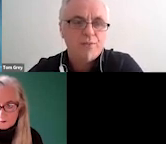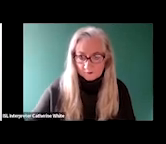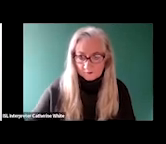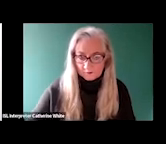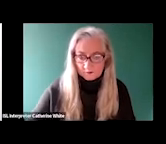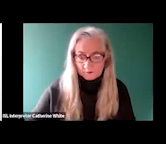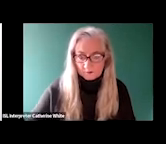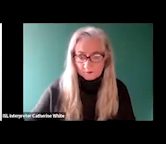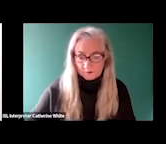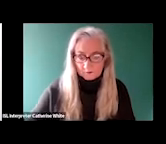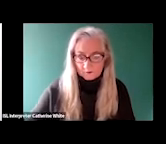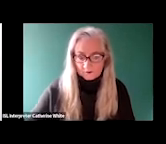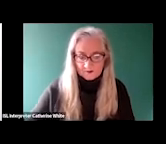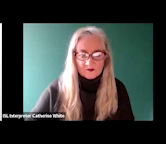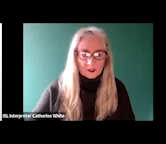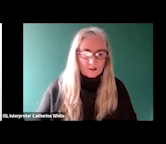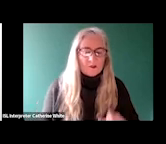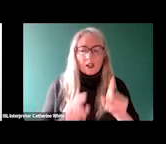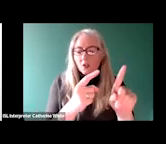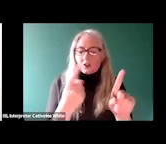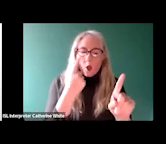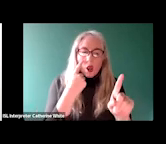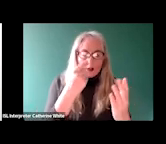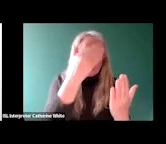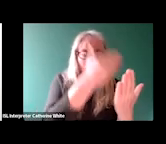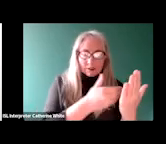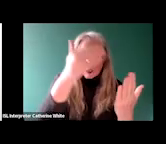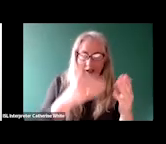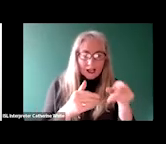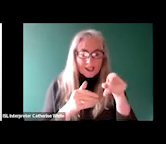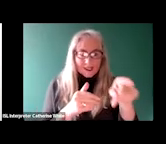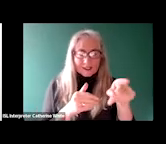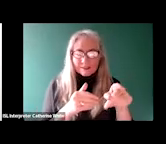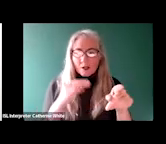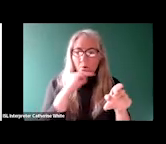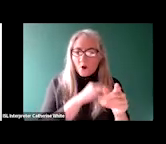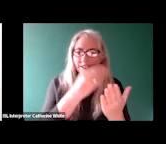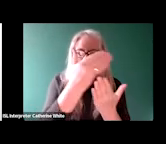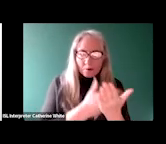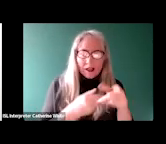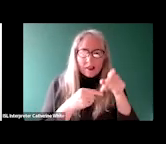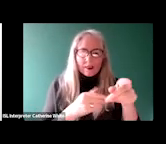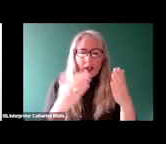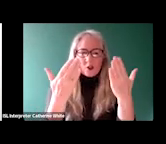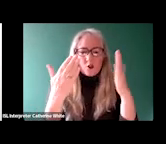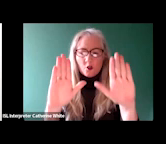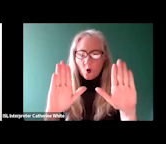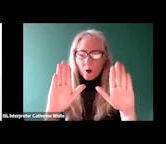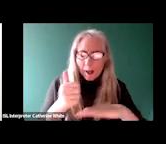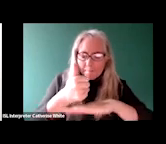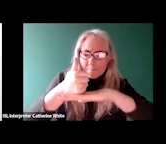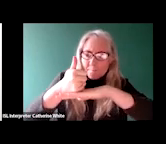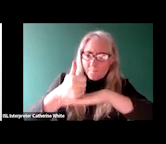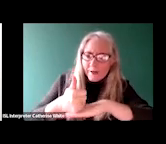and usability of the built environment functional requirements. And this is a main document, and this sets out common minimum